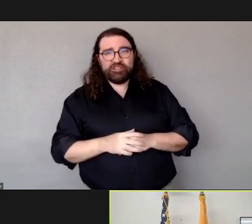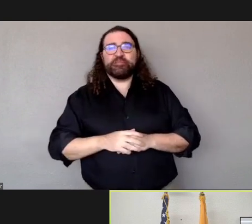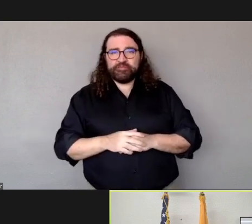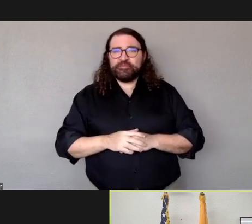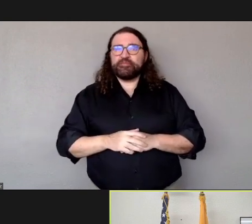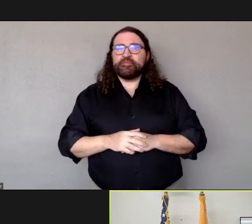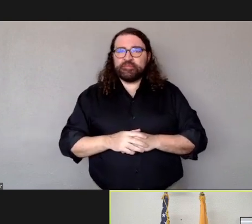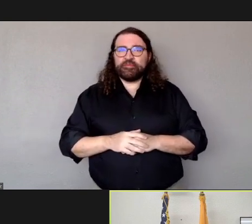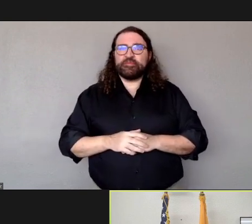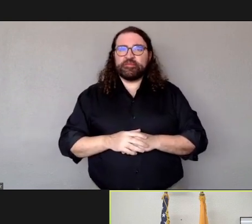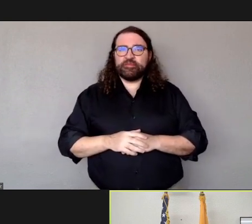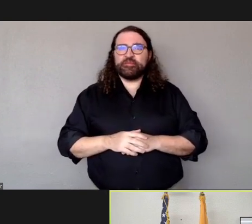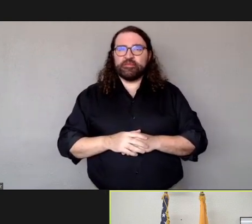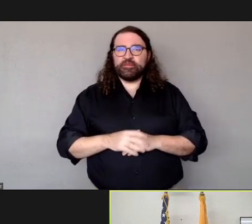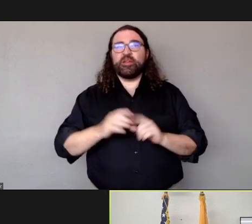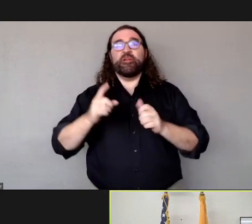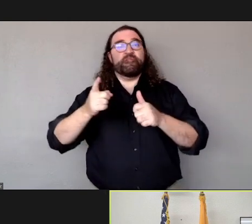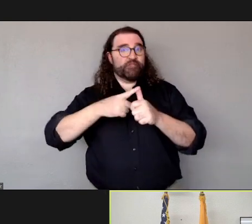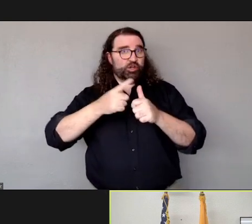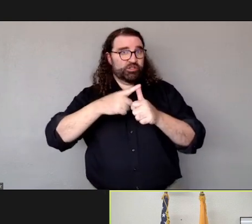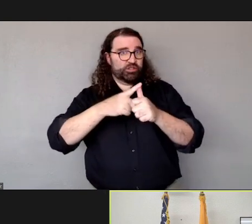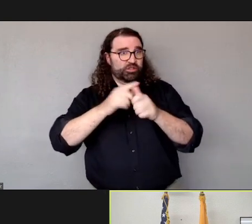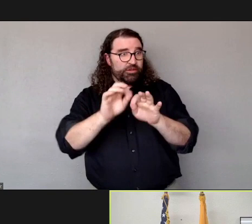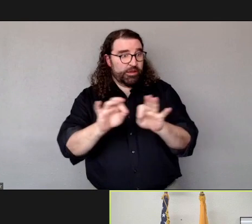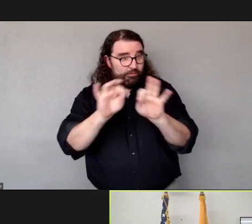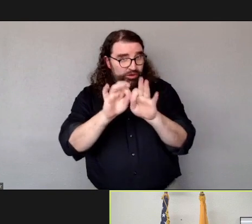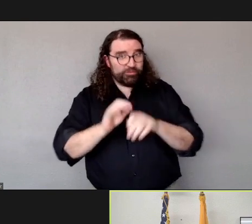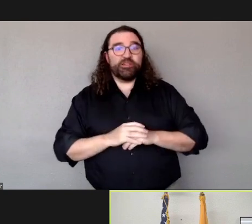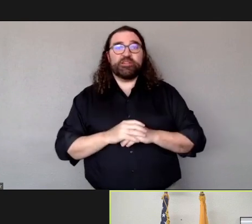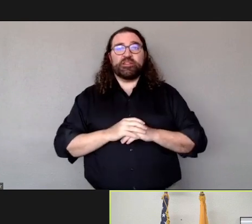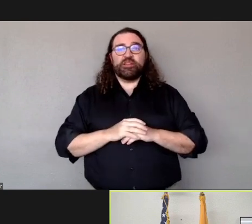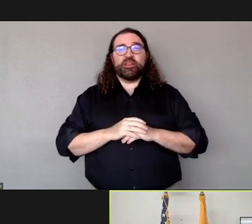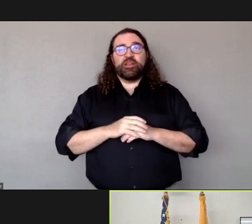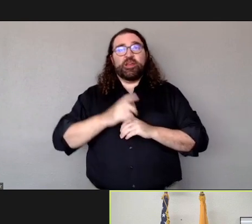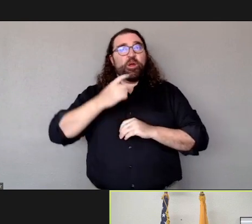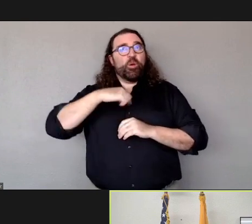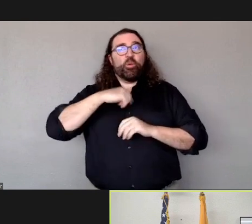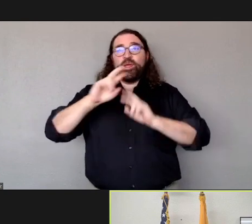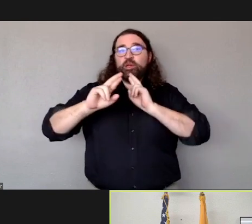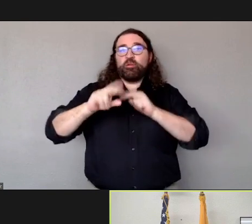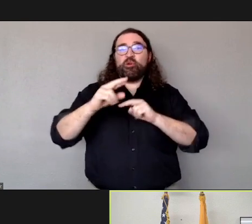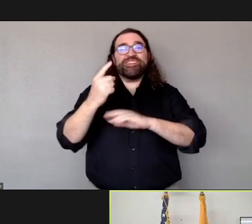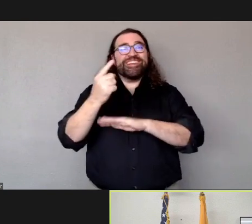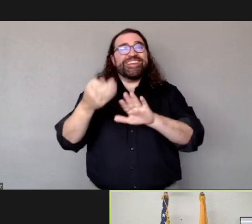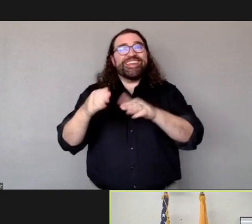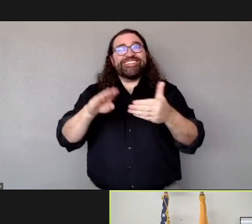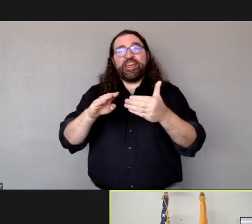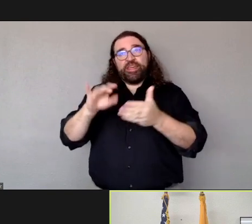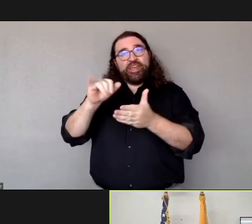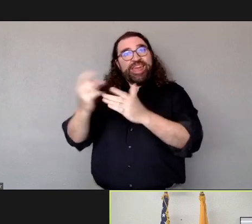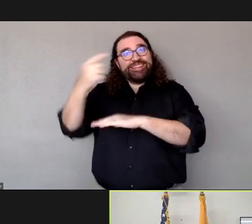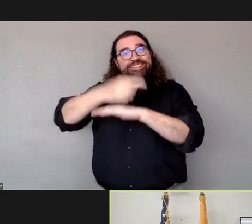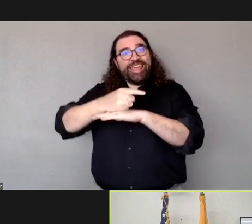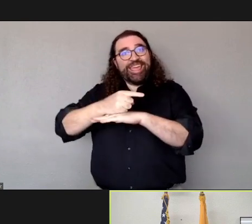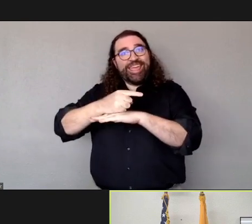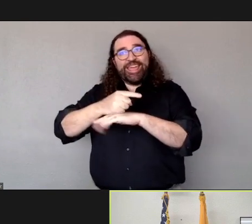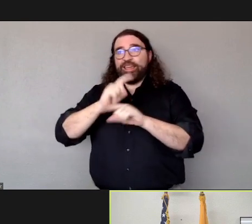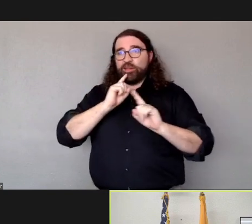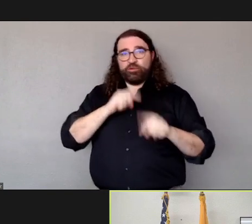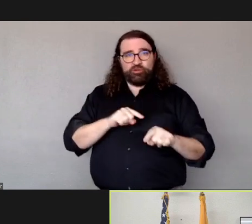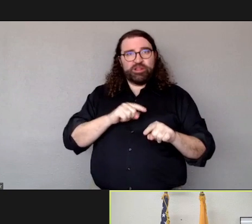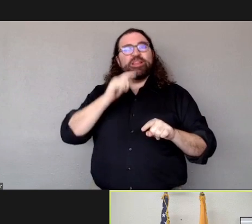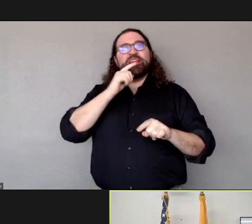me start with the most important thing is we're reporting deaths on the day they're reported, not the